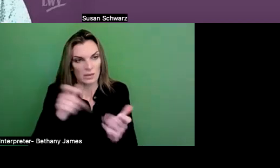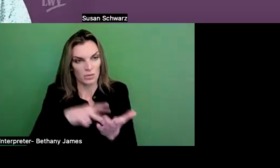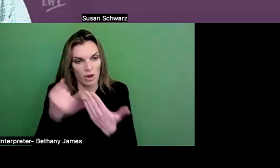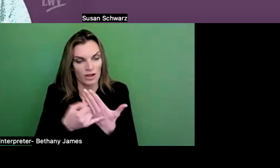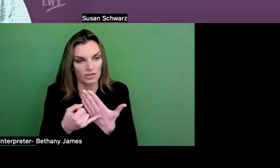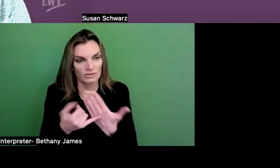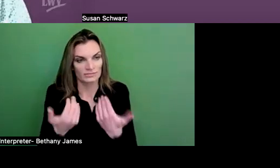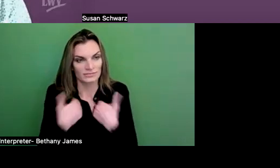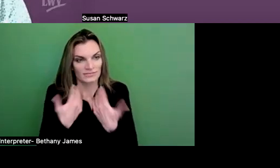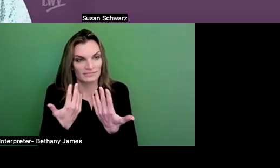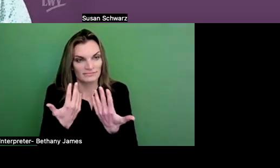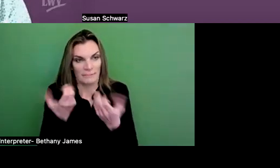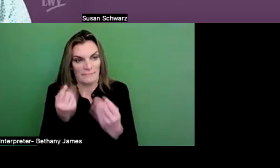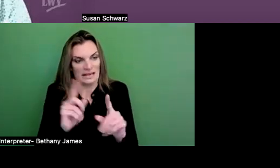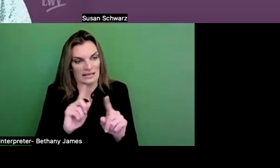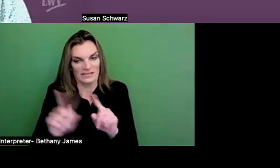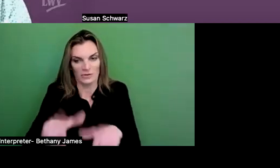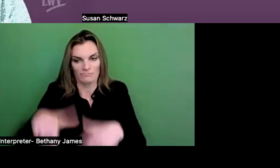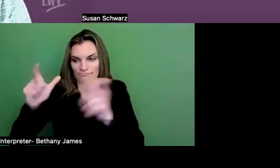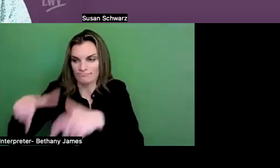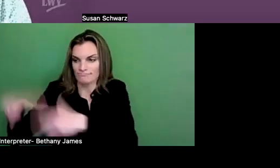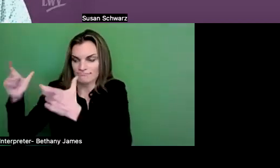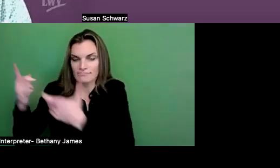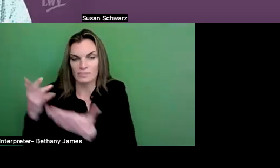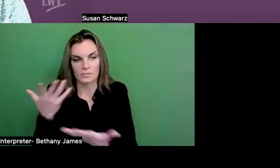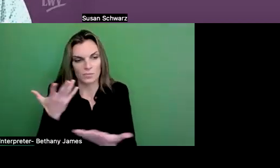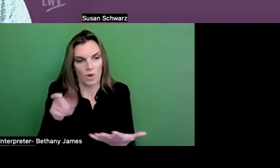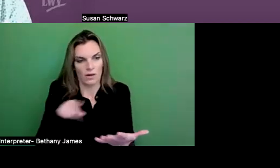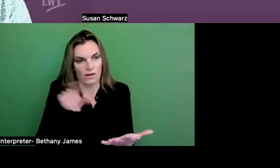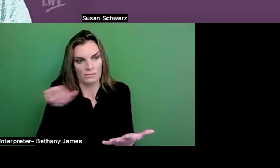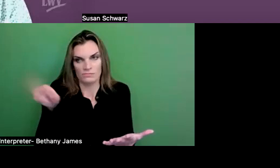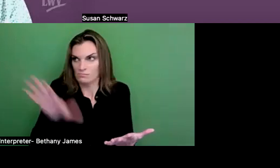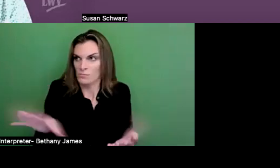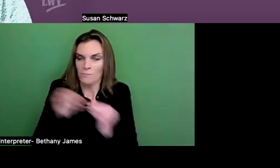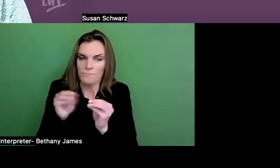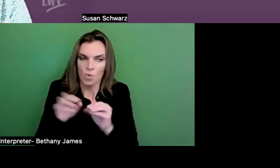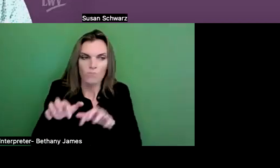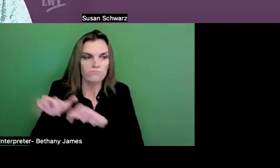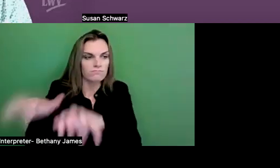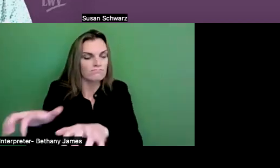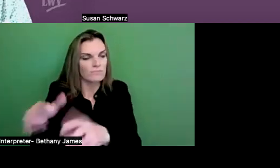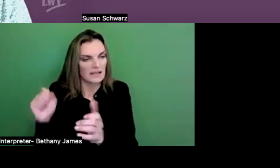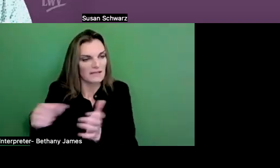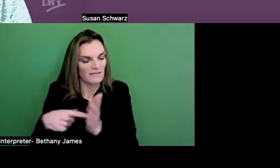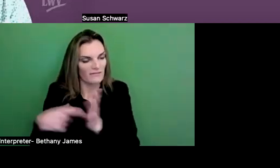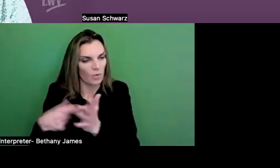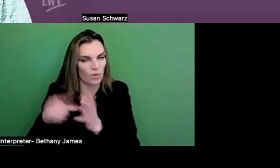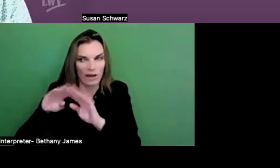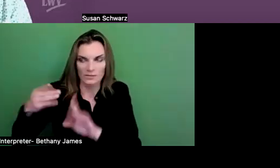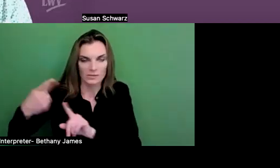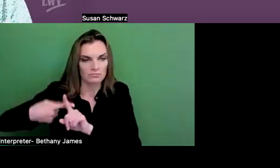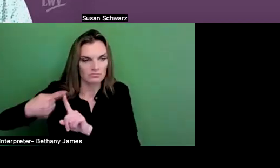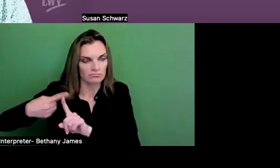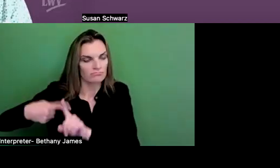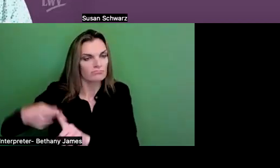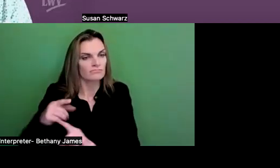many dwelling units, and so a bigger percentage of affordables. So that's one way to encourage it. But we